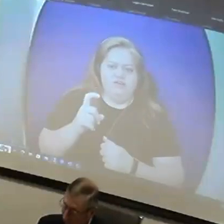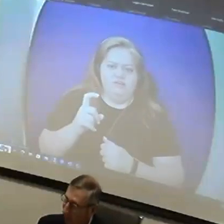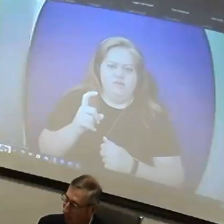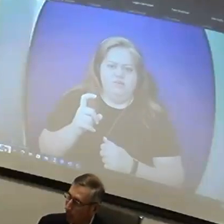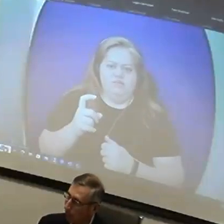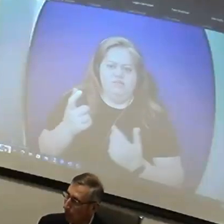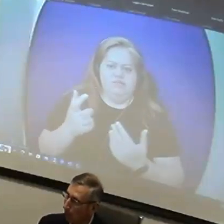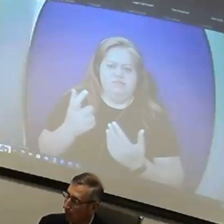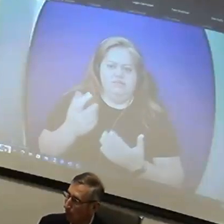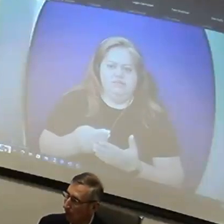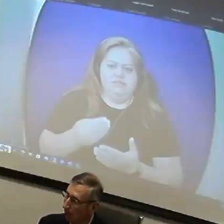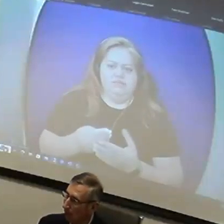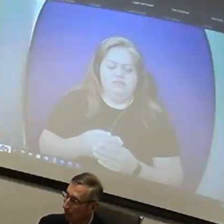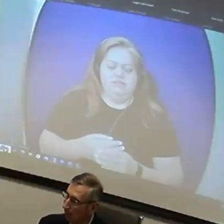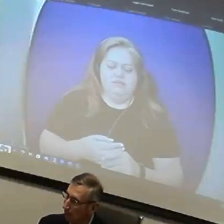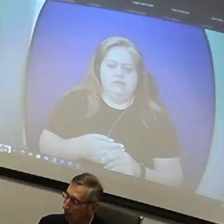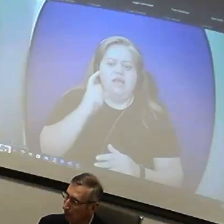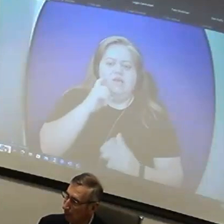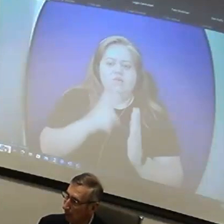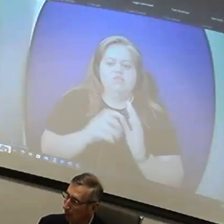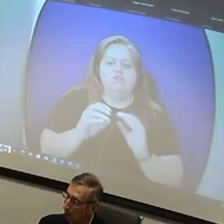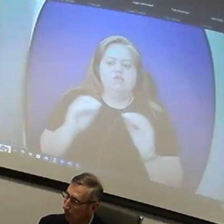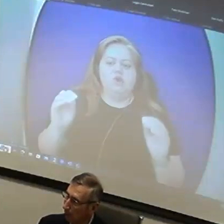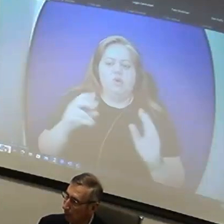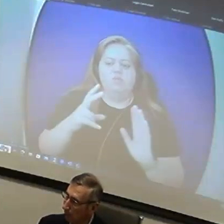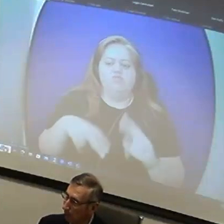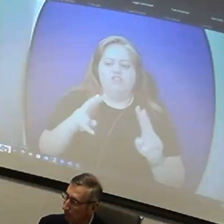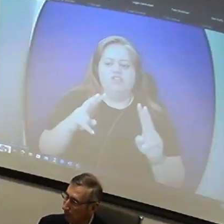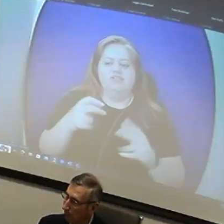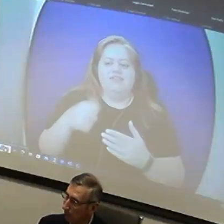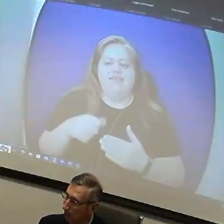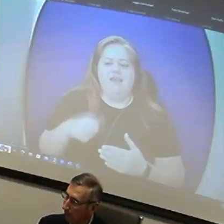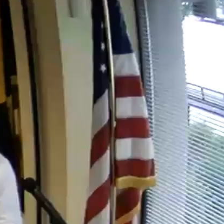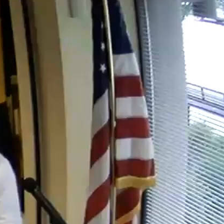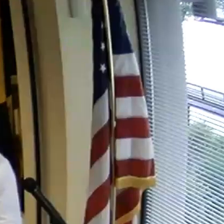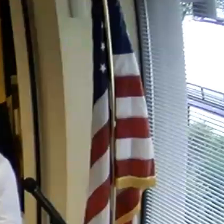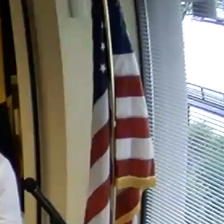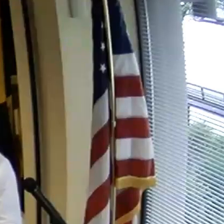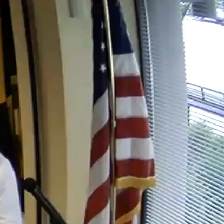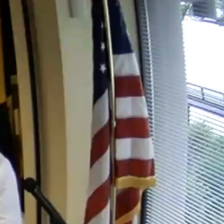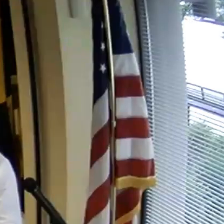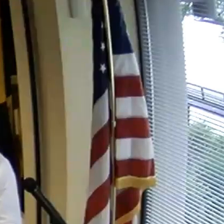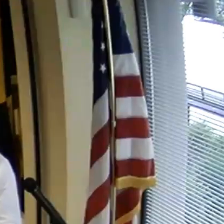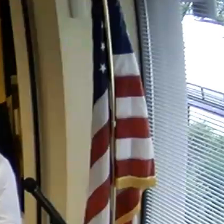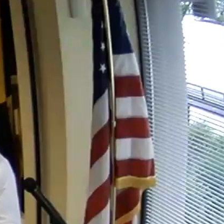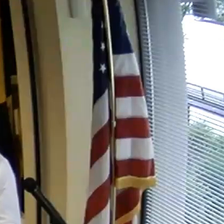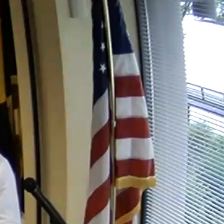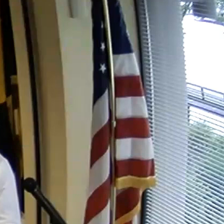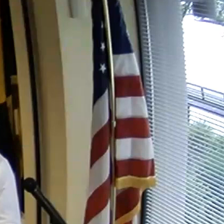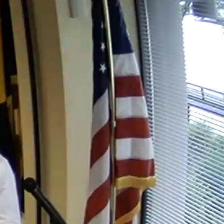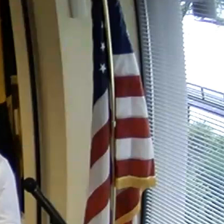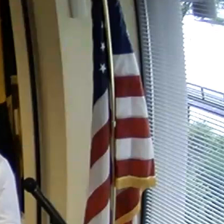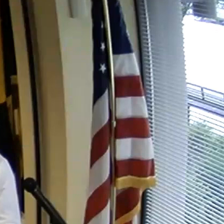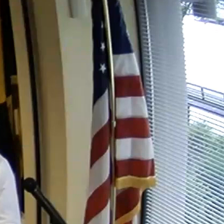We I anticipate, know this is a no prejudice letter, but where we're headed with this particular loan. yeah, we anticipate about $6 million in